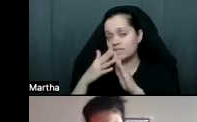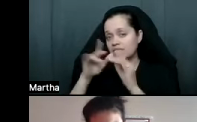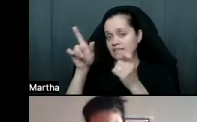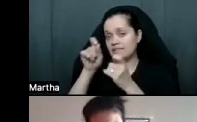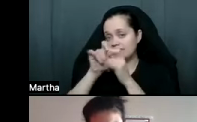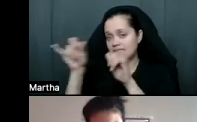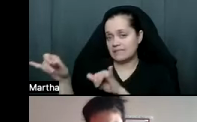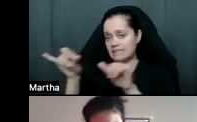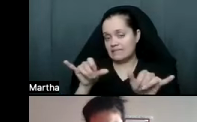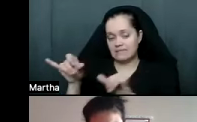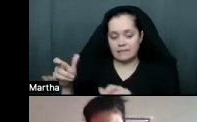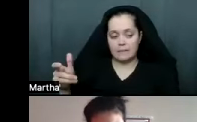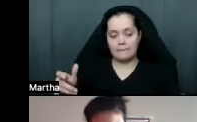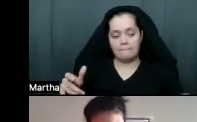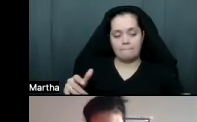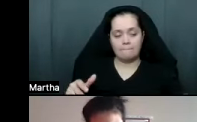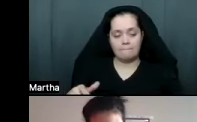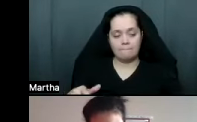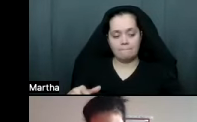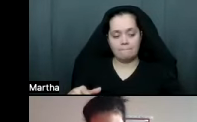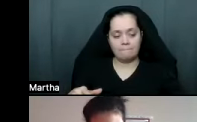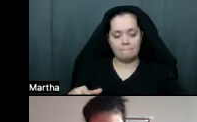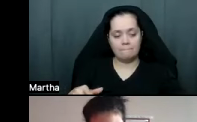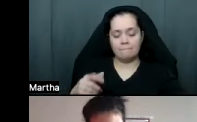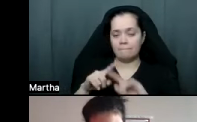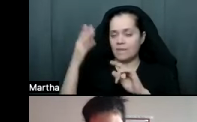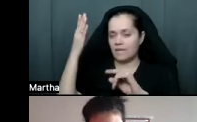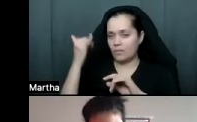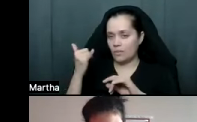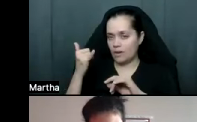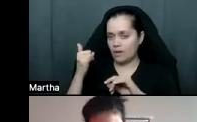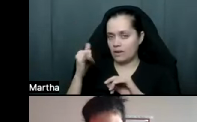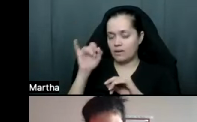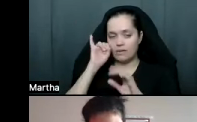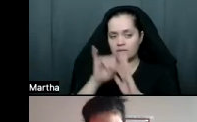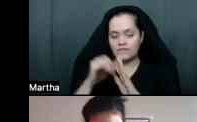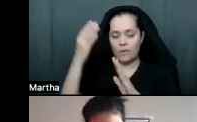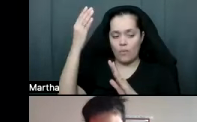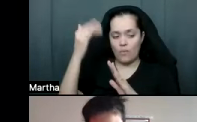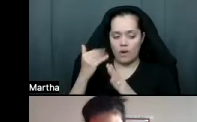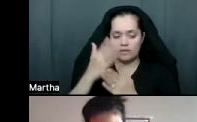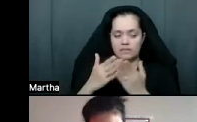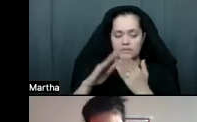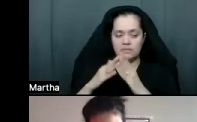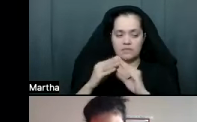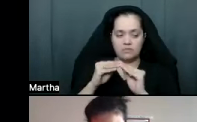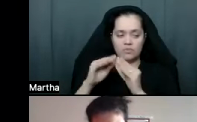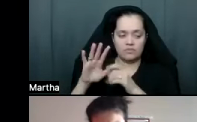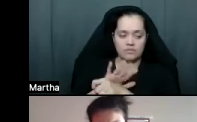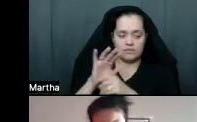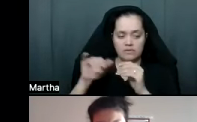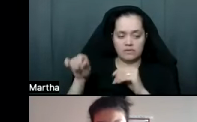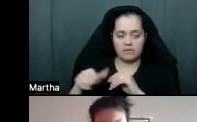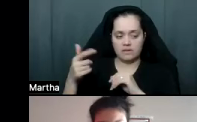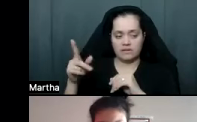exactly the same. But why? Can we identify why some cities would be more crowded than